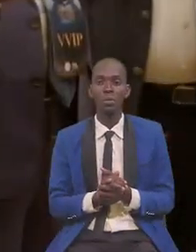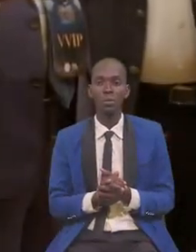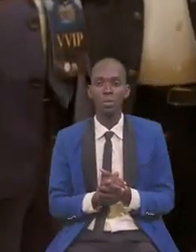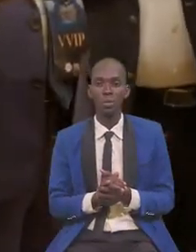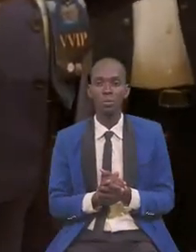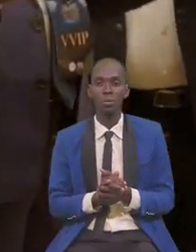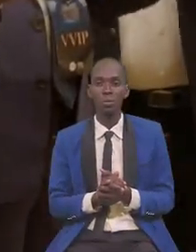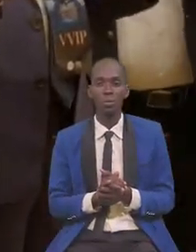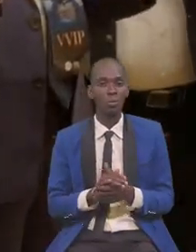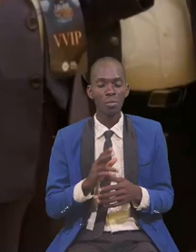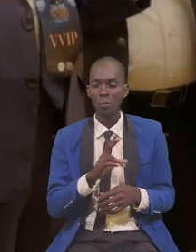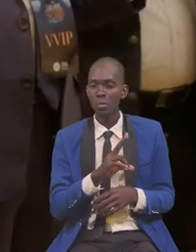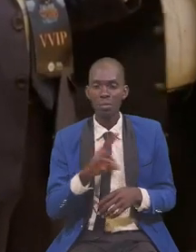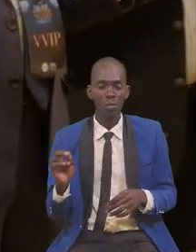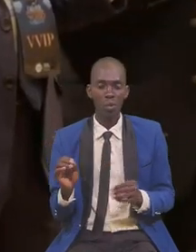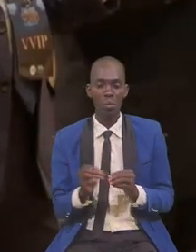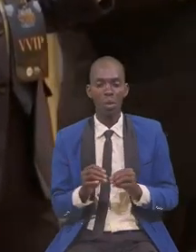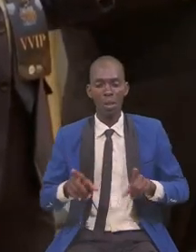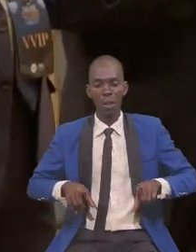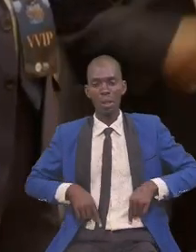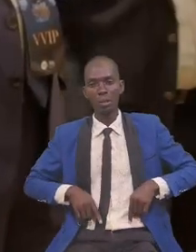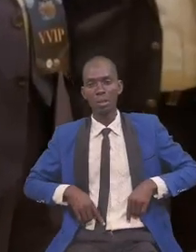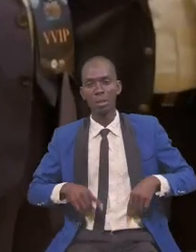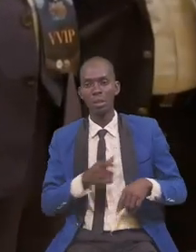No idleness, pay the price.